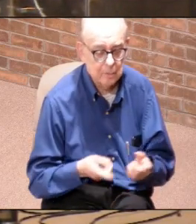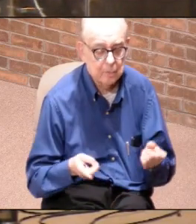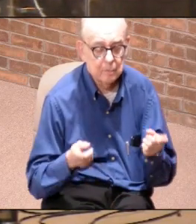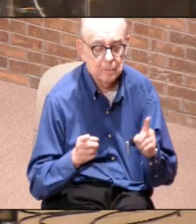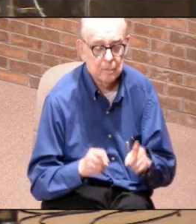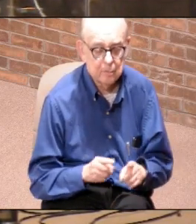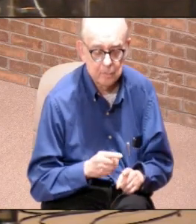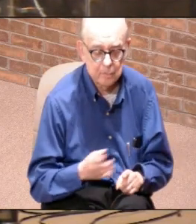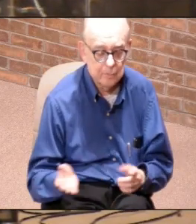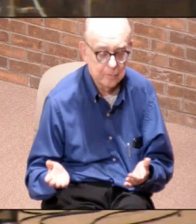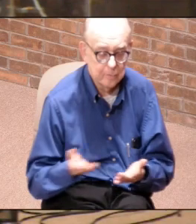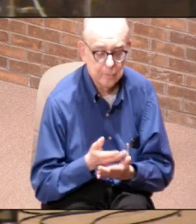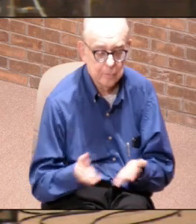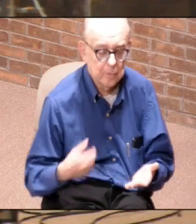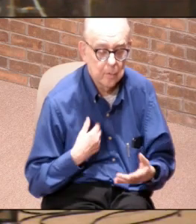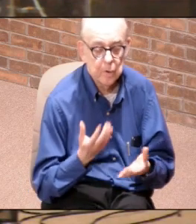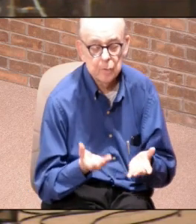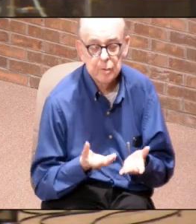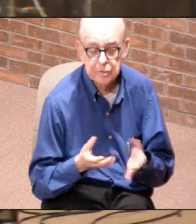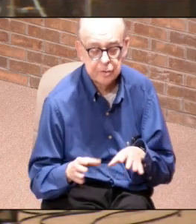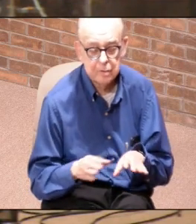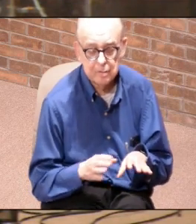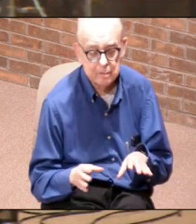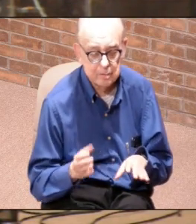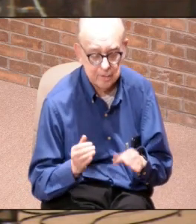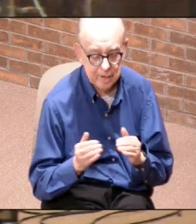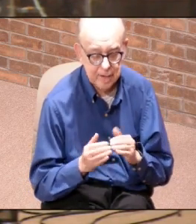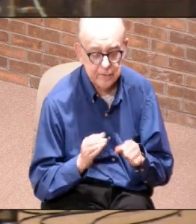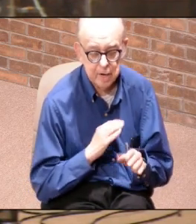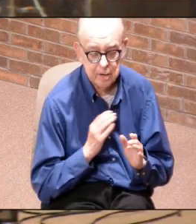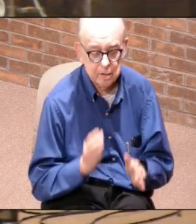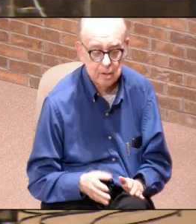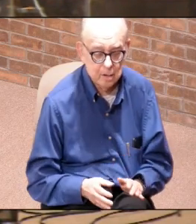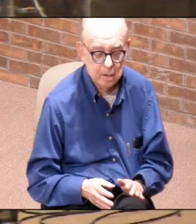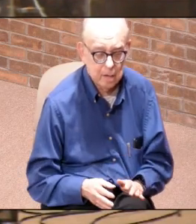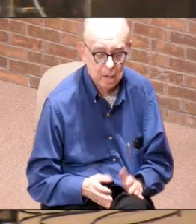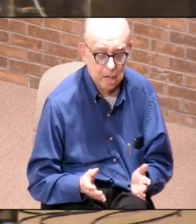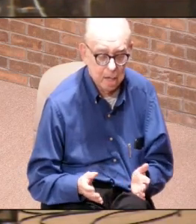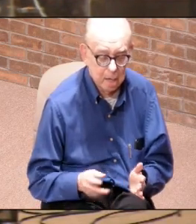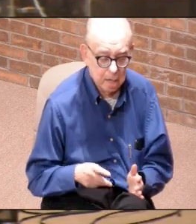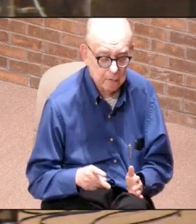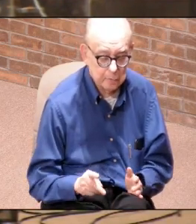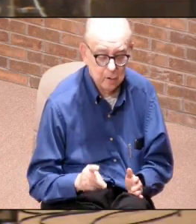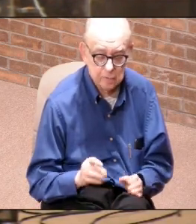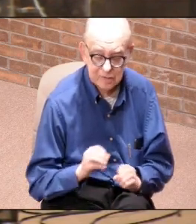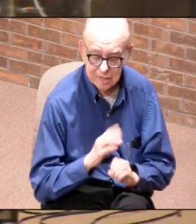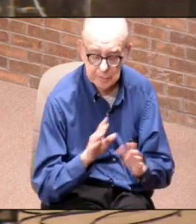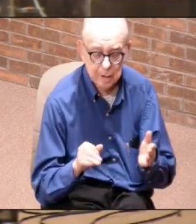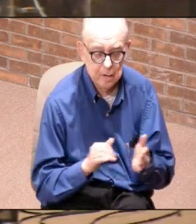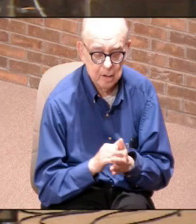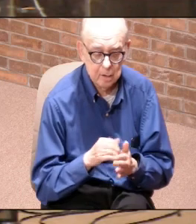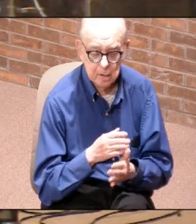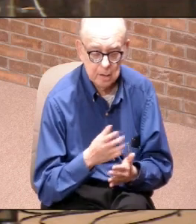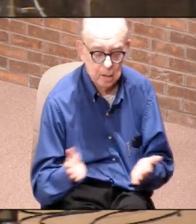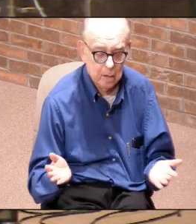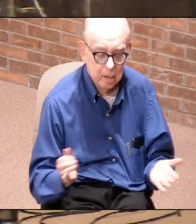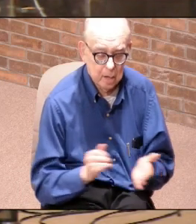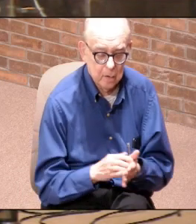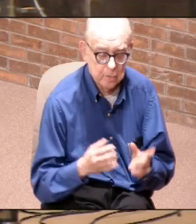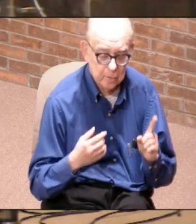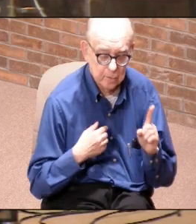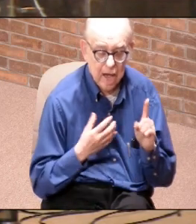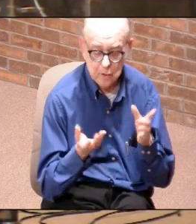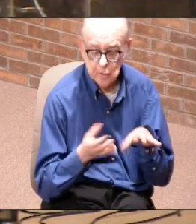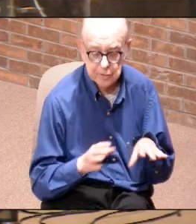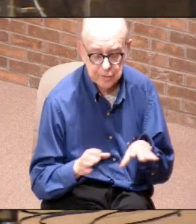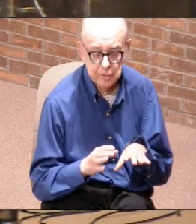happening, there are things we want to do, even as Christians. And Paul made it very plain. He said, there are things that I